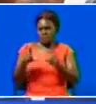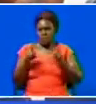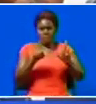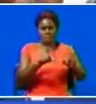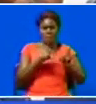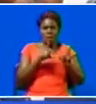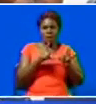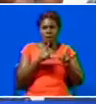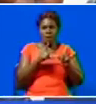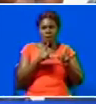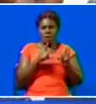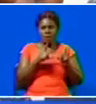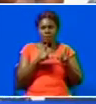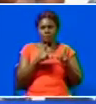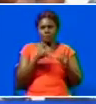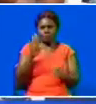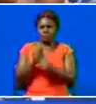number of some of these applications.